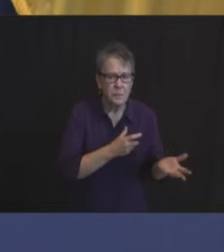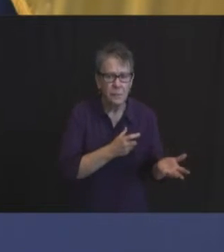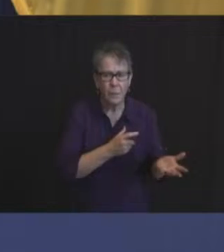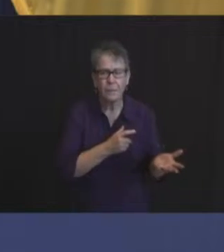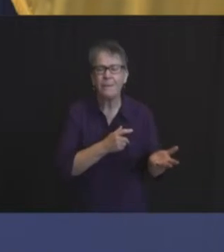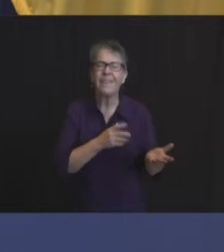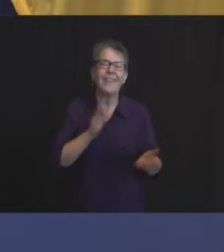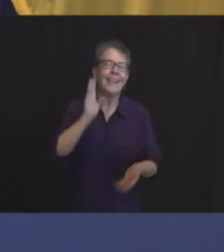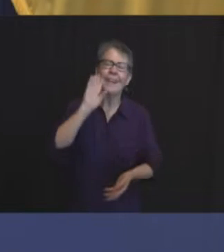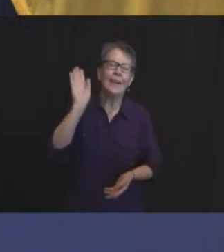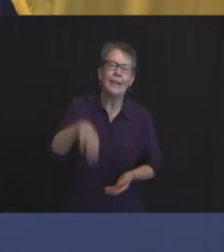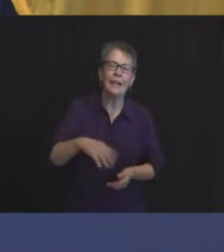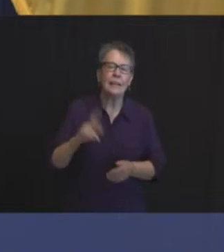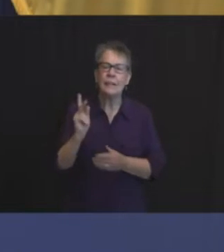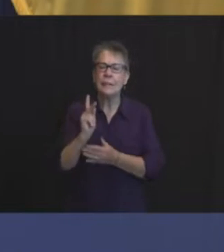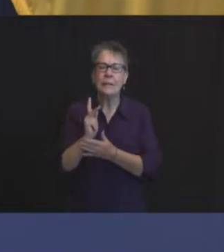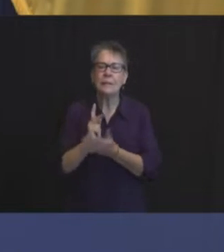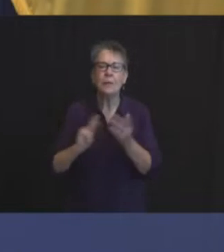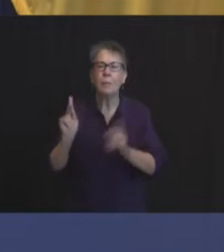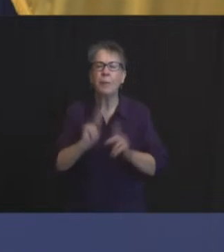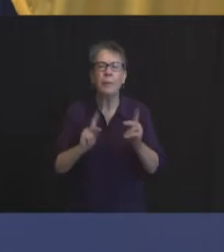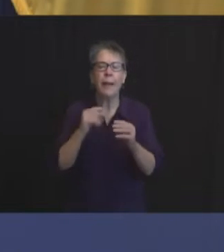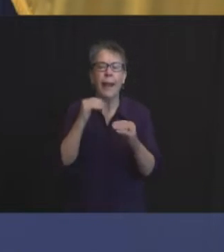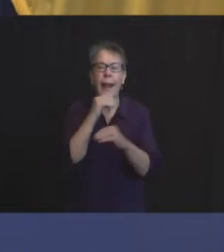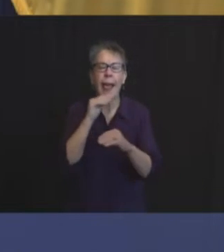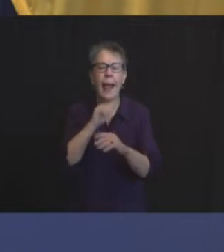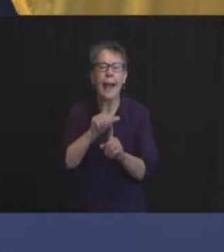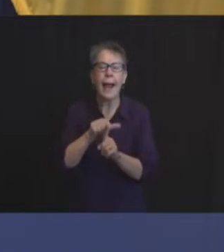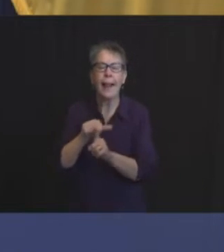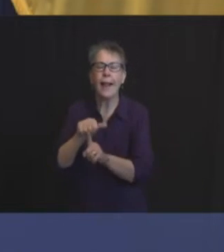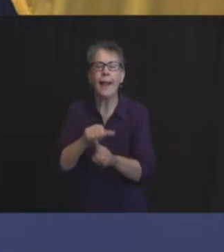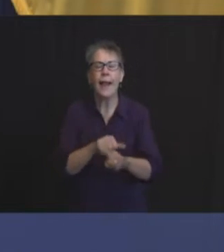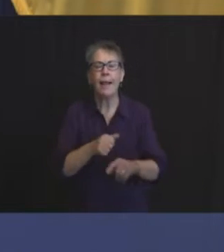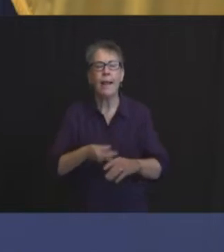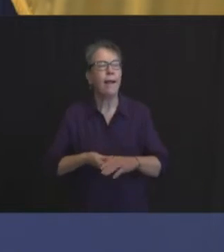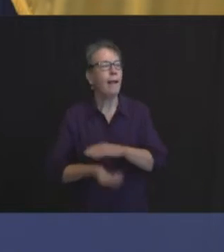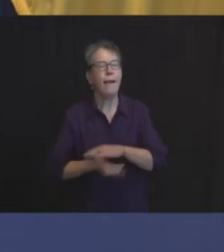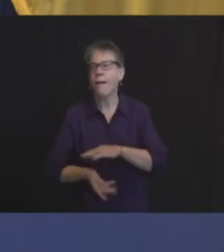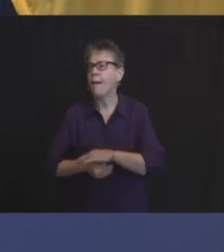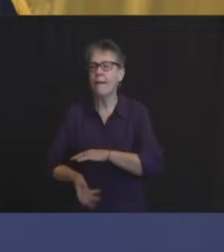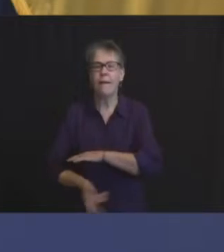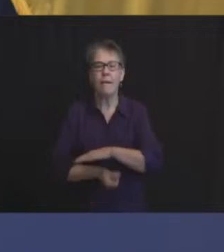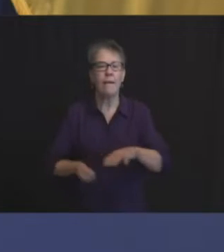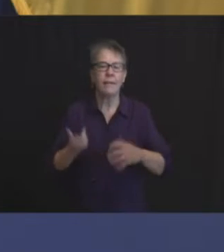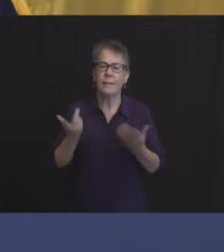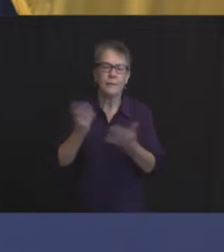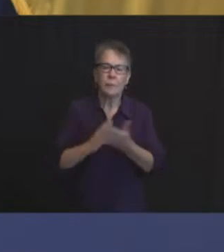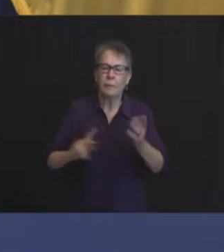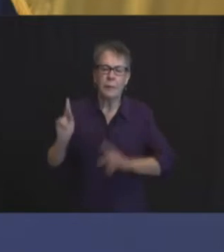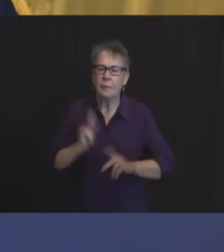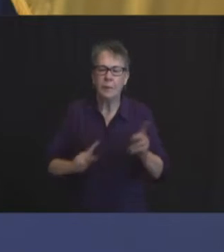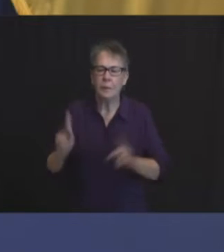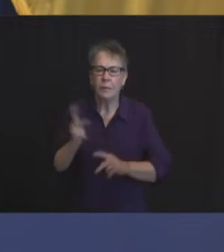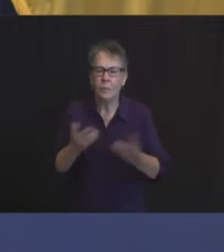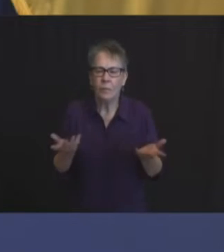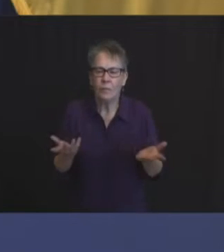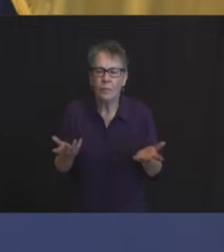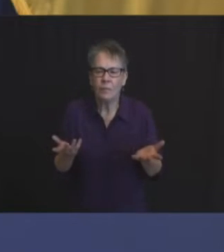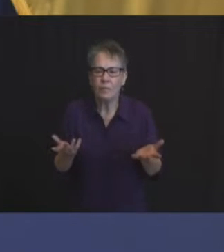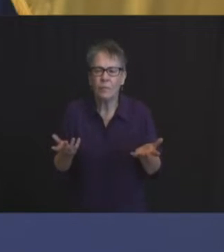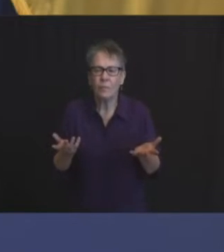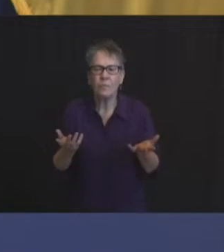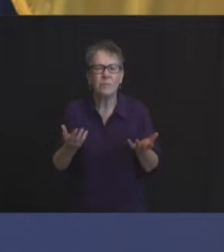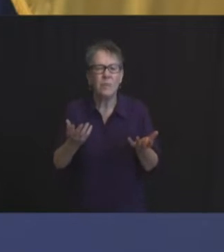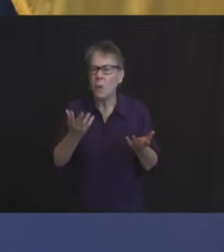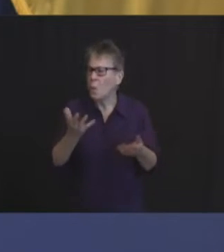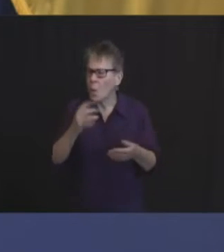for age, or if somebody says they're of a particular occupation, to show some kind of proof? You're advertising today the fact